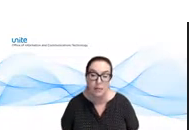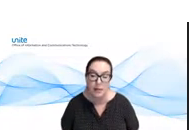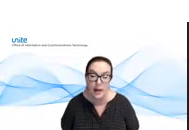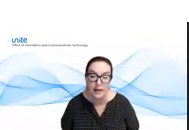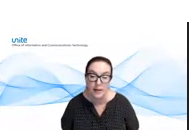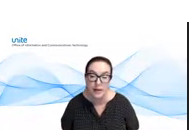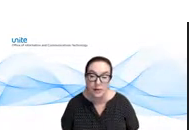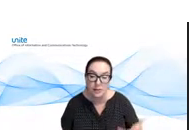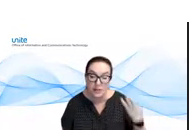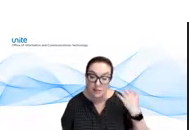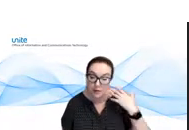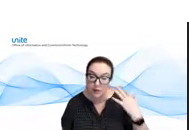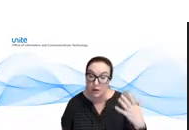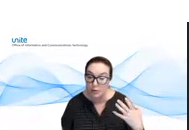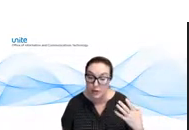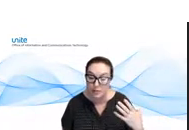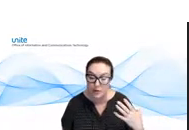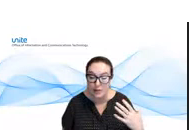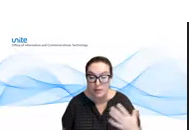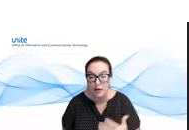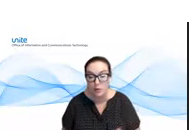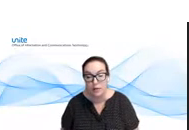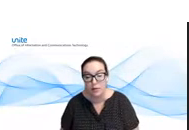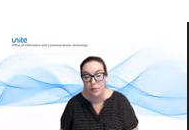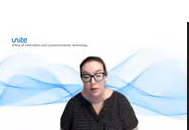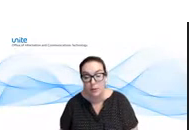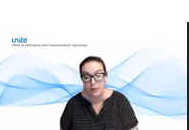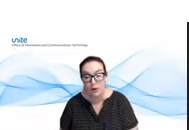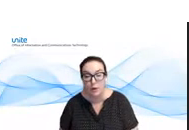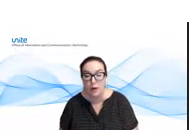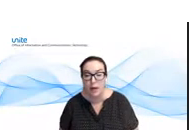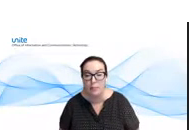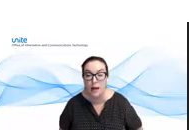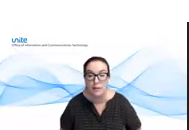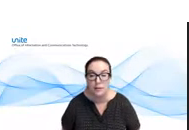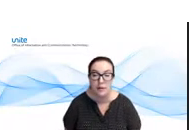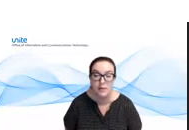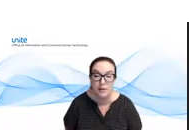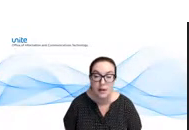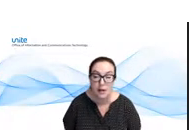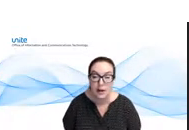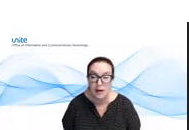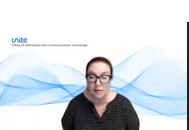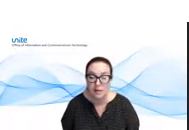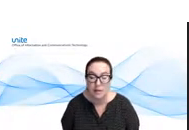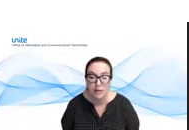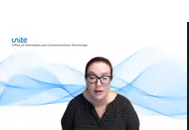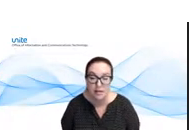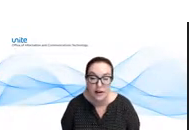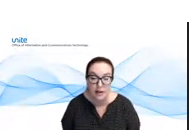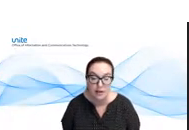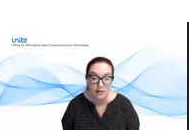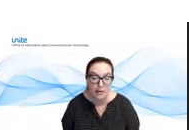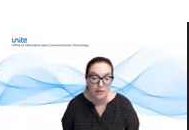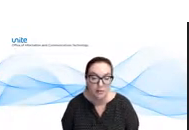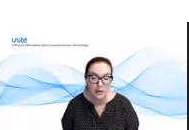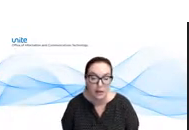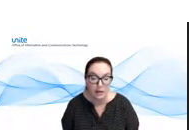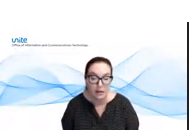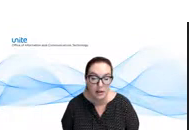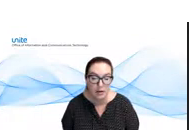be for the blind, which is a different user experience, and one for people who are not blind, because if you've ever tried to find